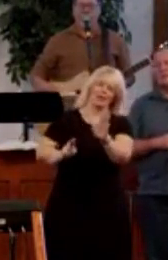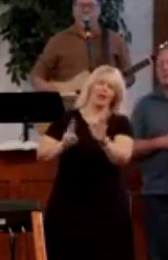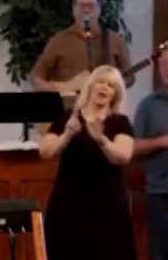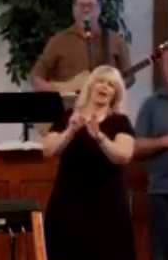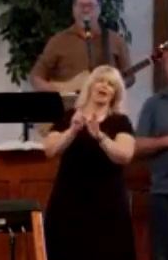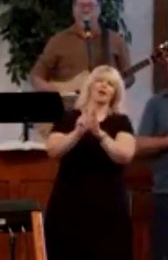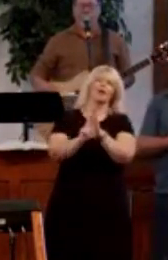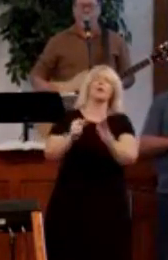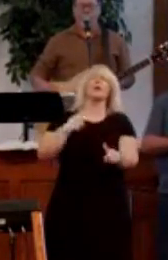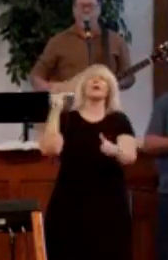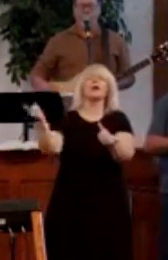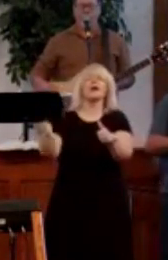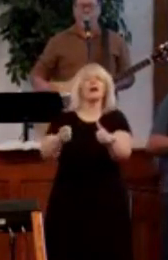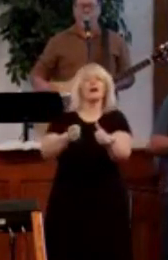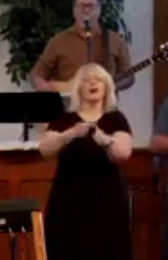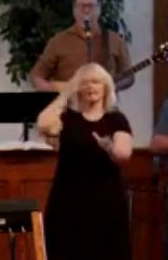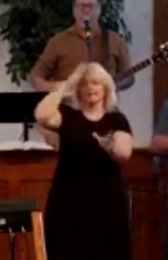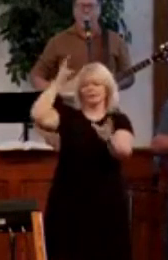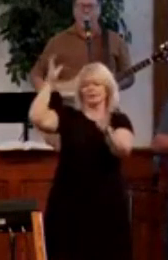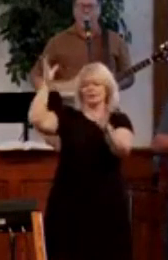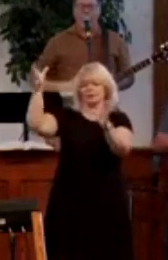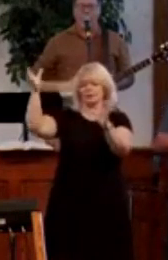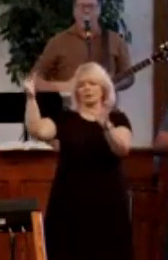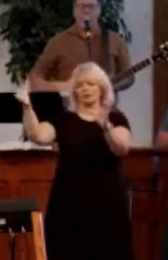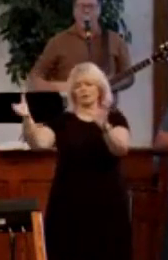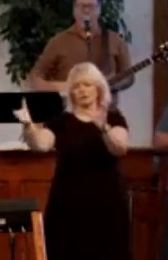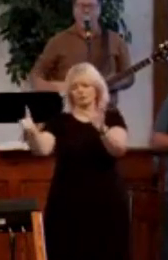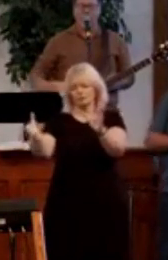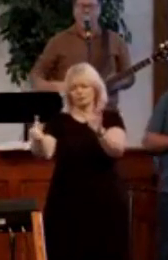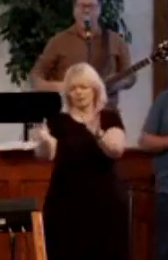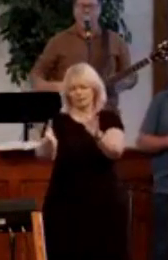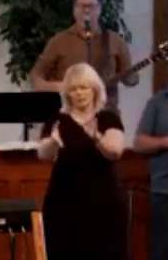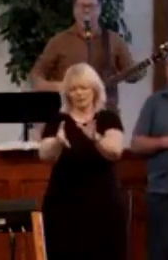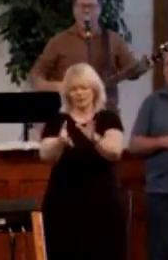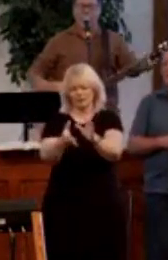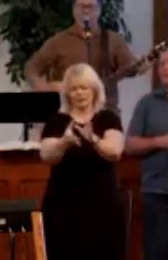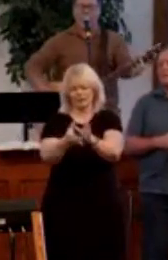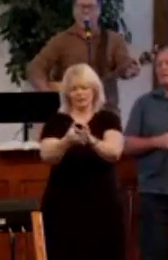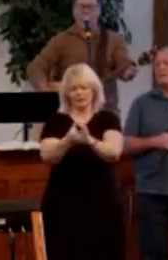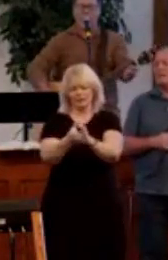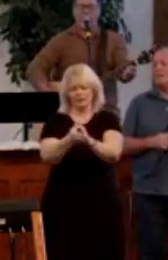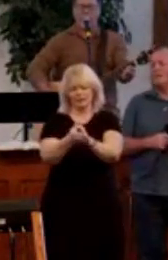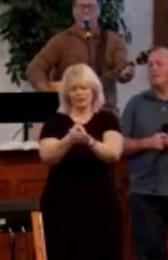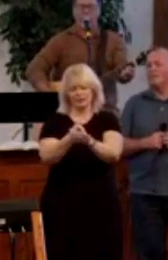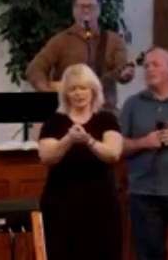the hour I first